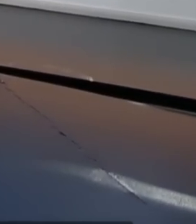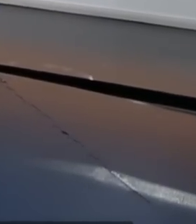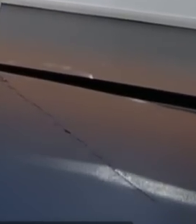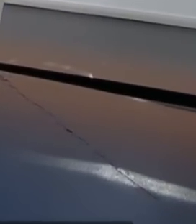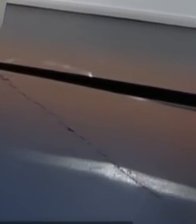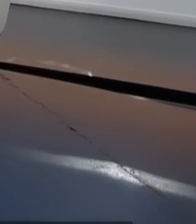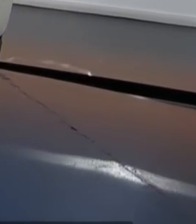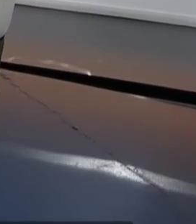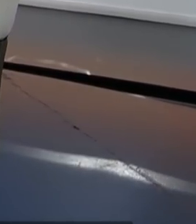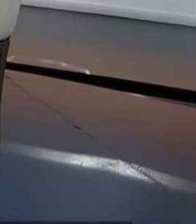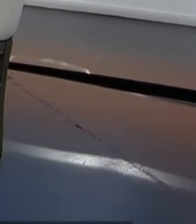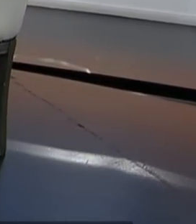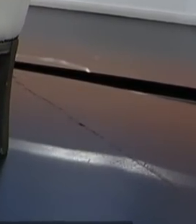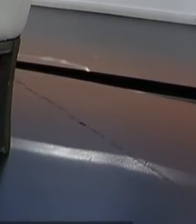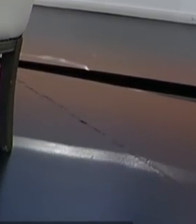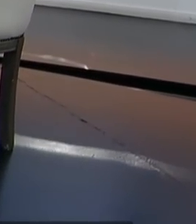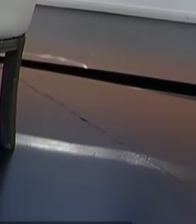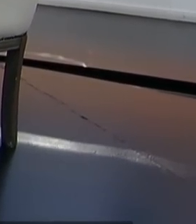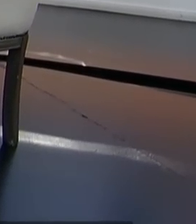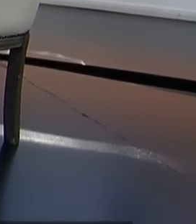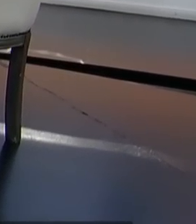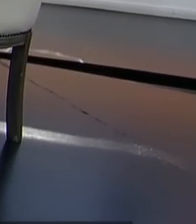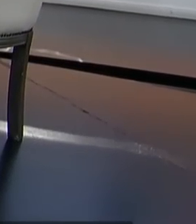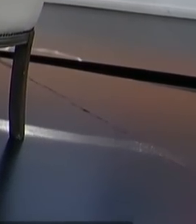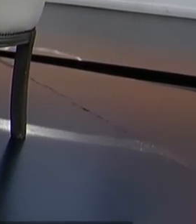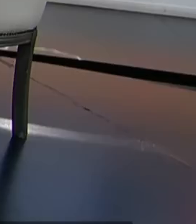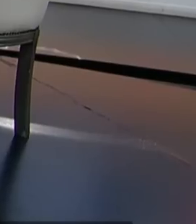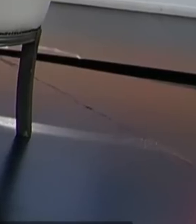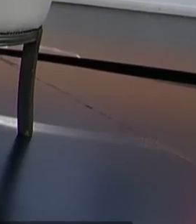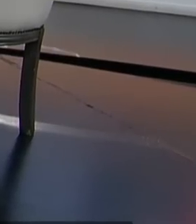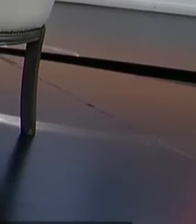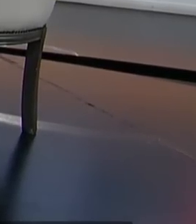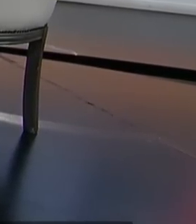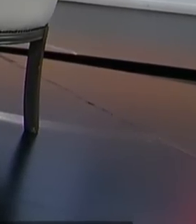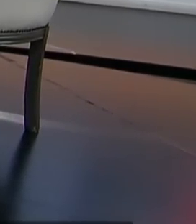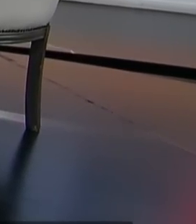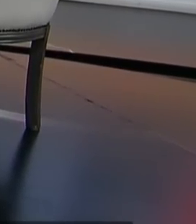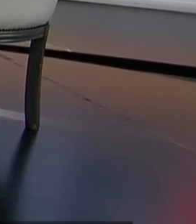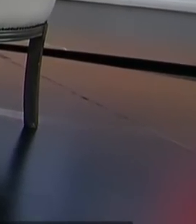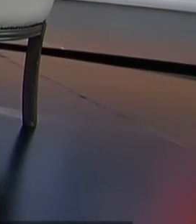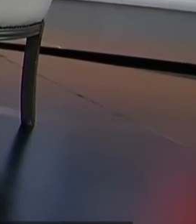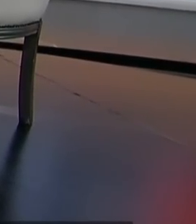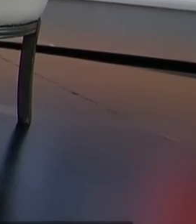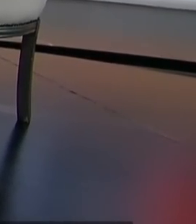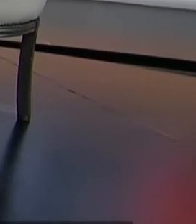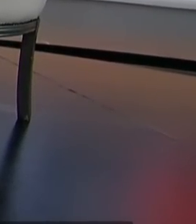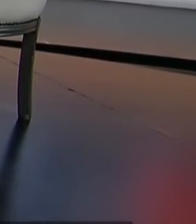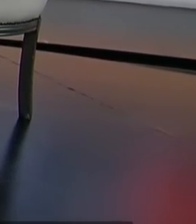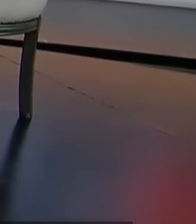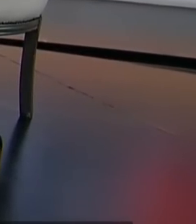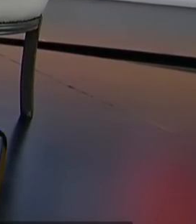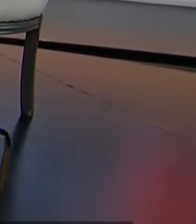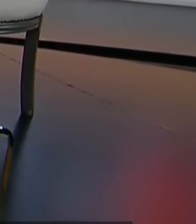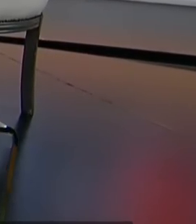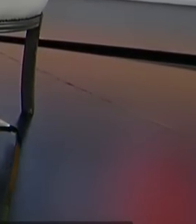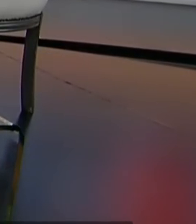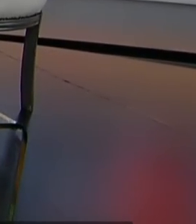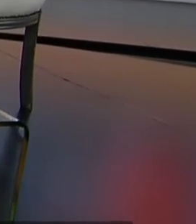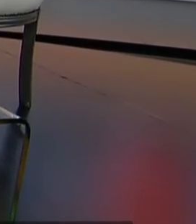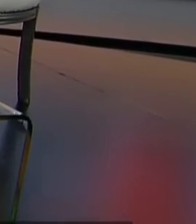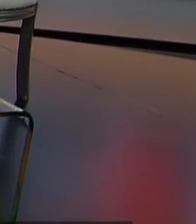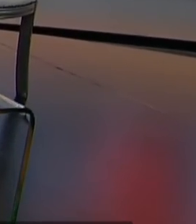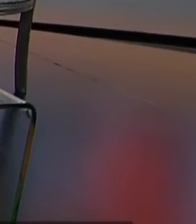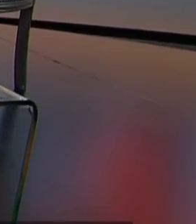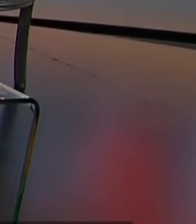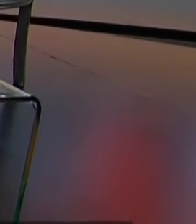see, there's all the key role players, the opposition parties, the current leader of South Africa, but the big face missing